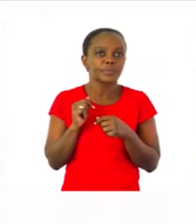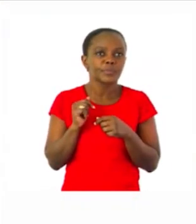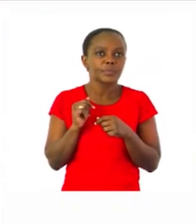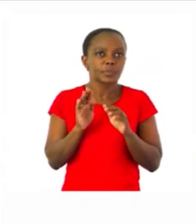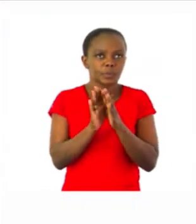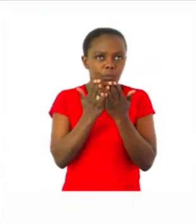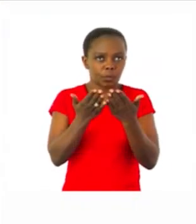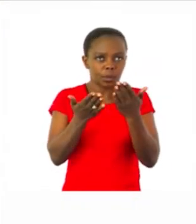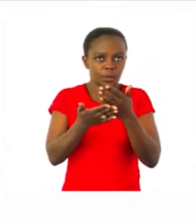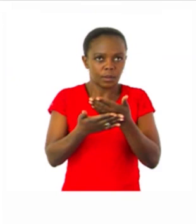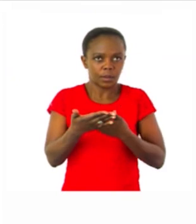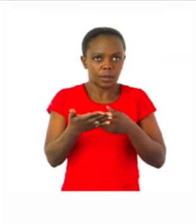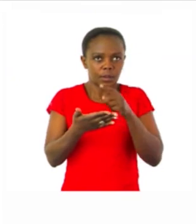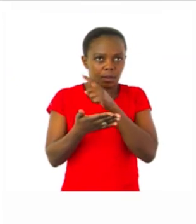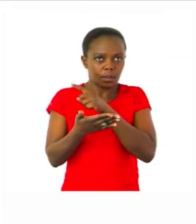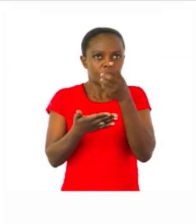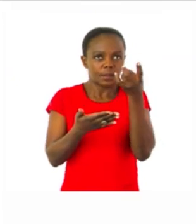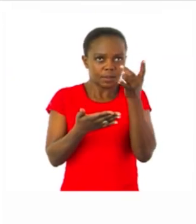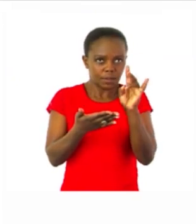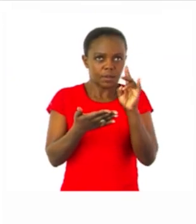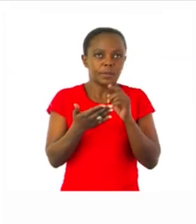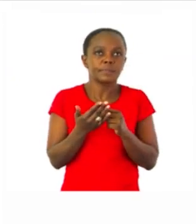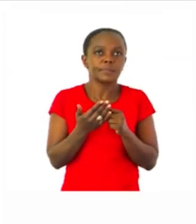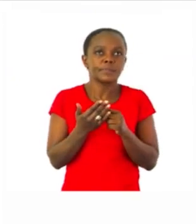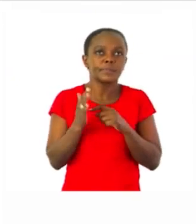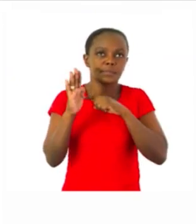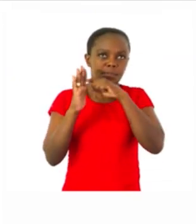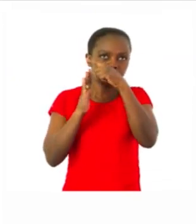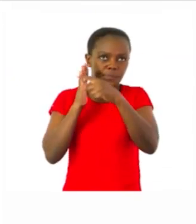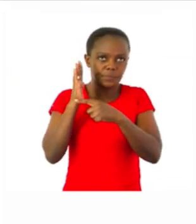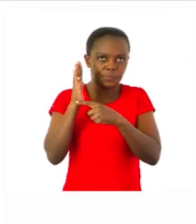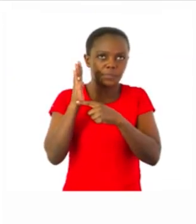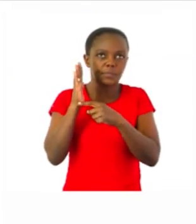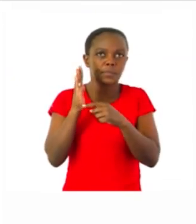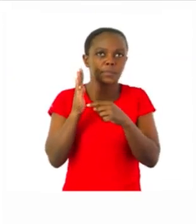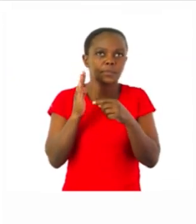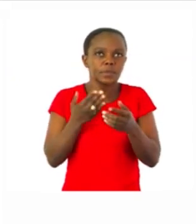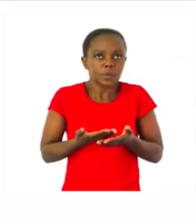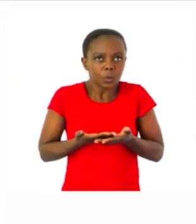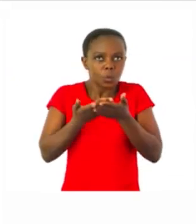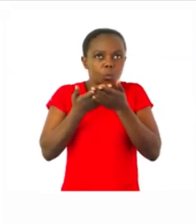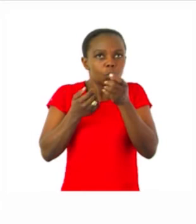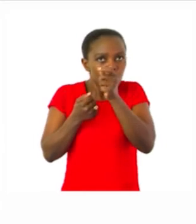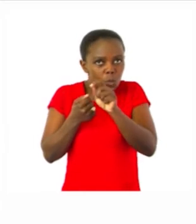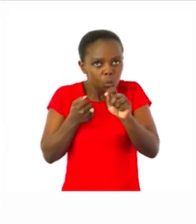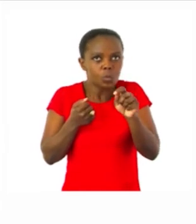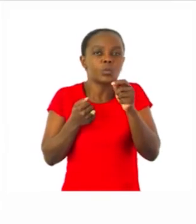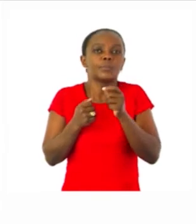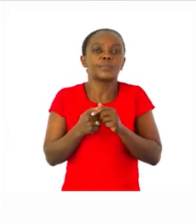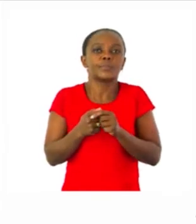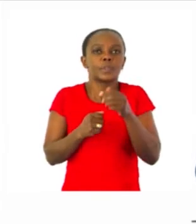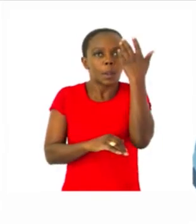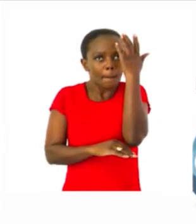17. The vowel sounds are going to help us to complete the words that we've been given. The pictures are going to help